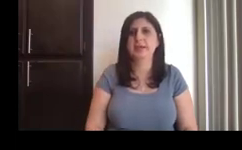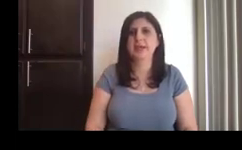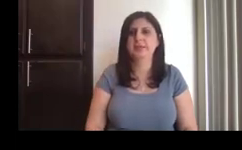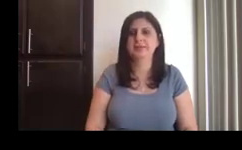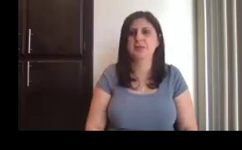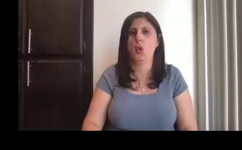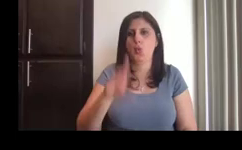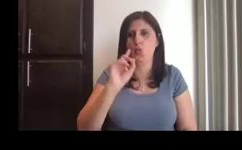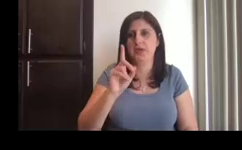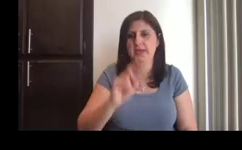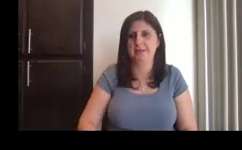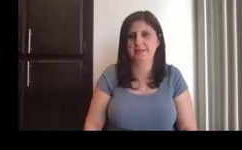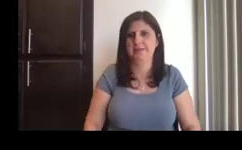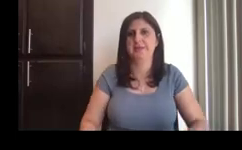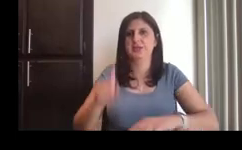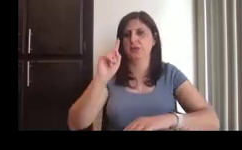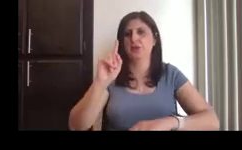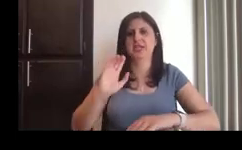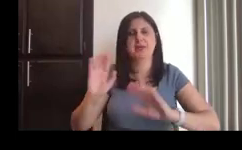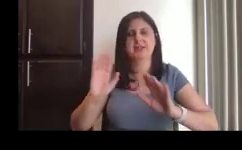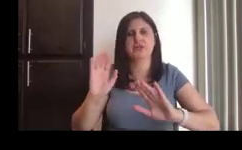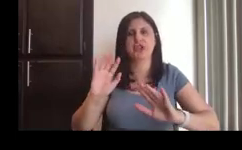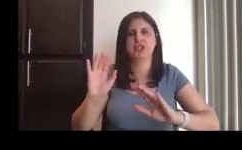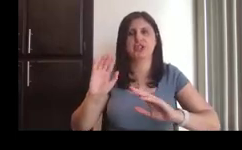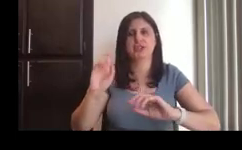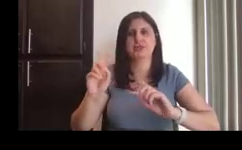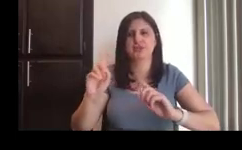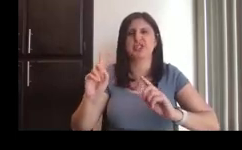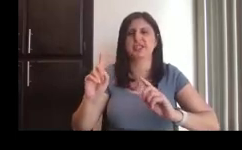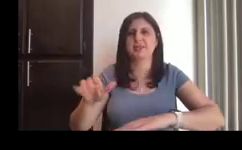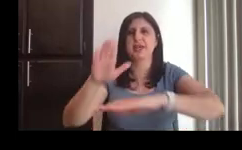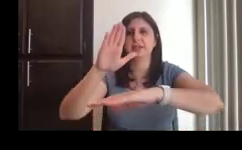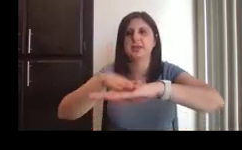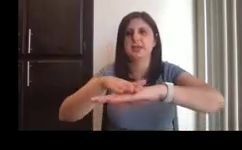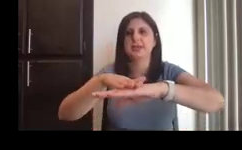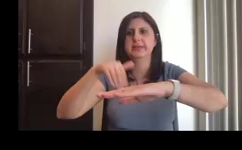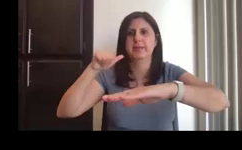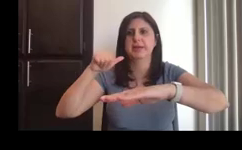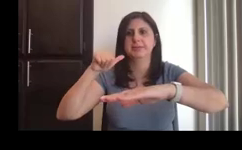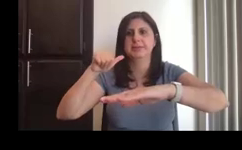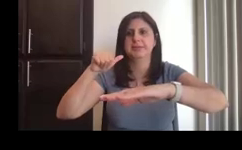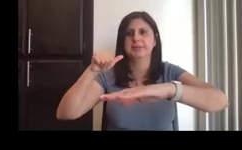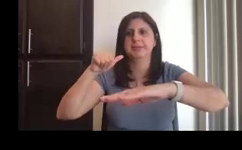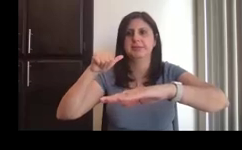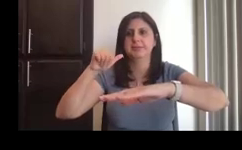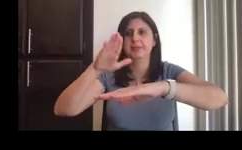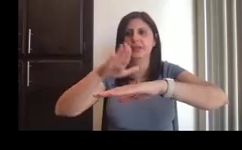And summon one time. It's only one time because if you change it, it turns into something else. Summon.